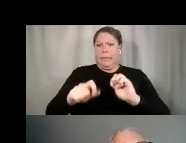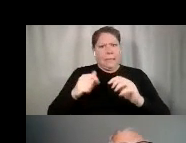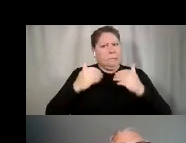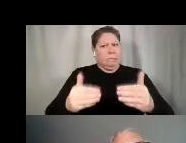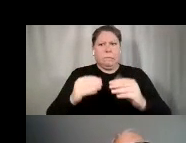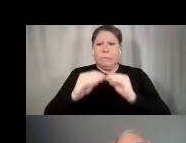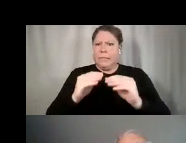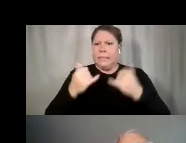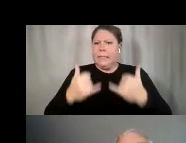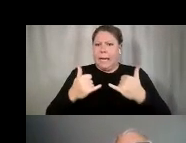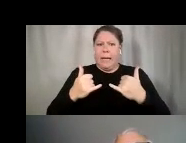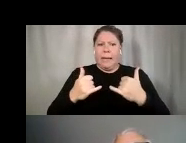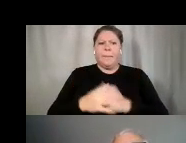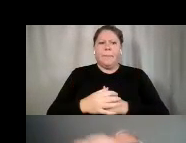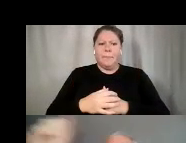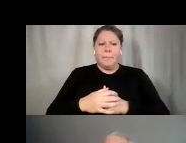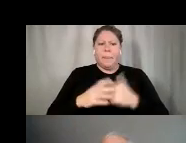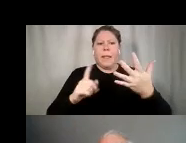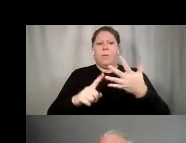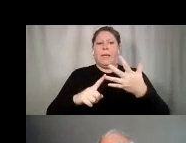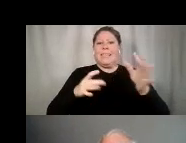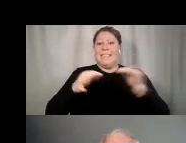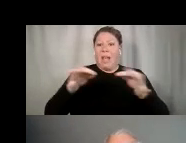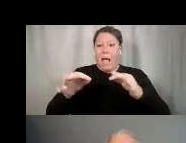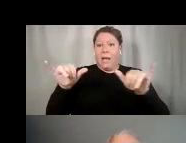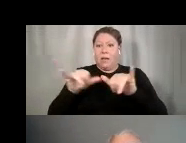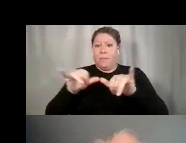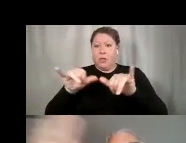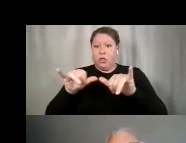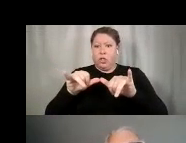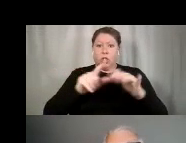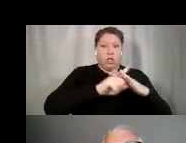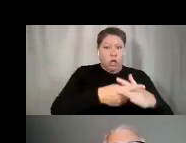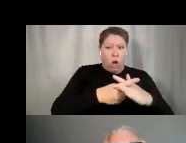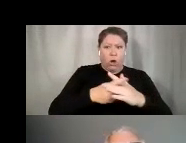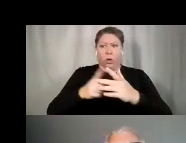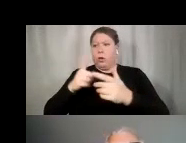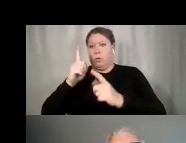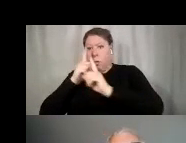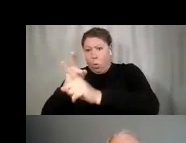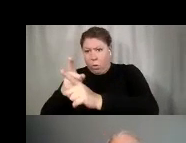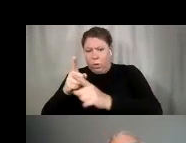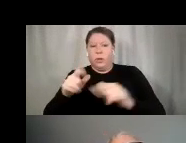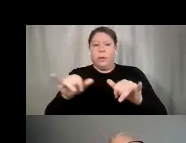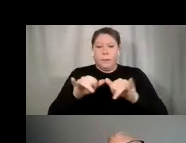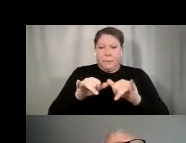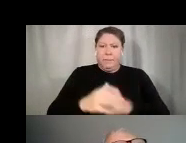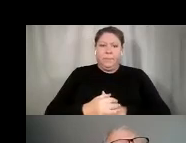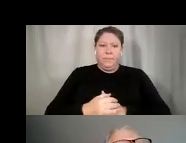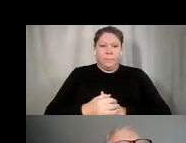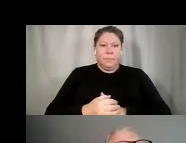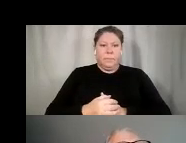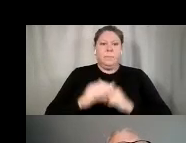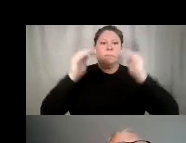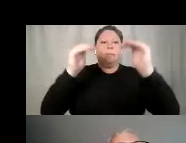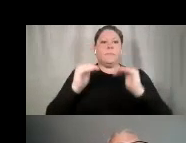the metrics, if we can say this is where we started and this is where we want to go, we'll tell if we're making a difference. If we're